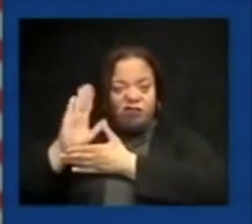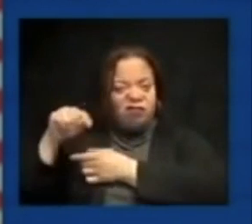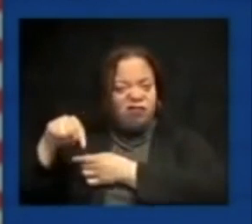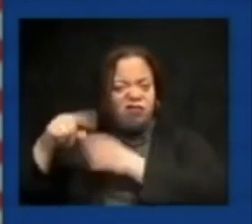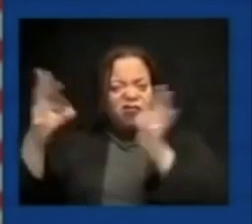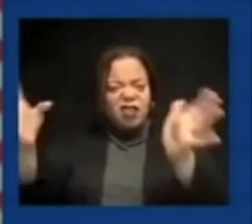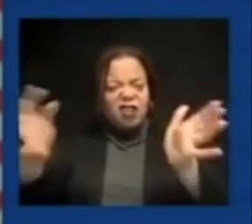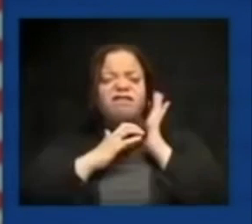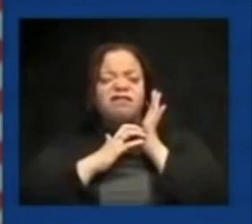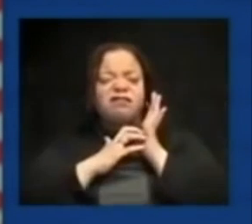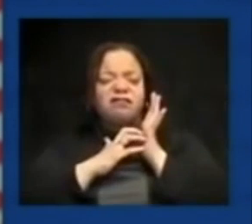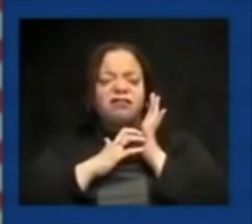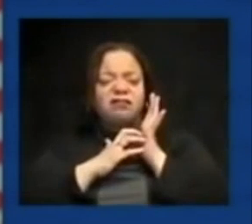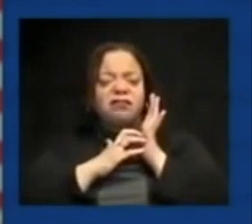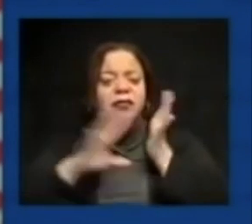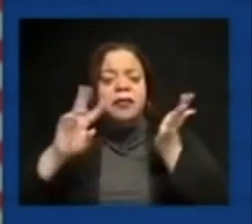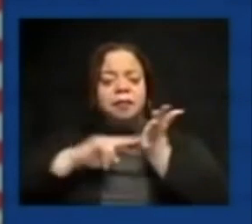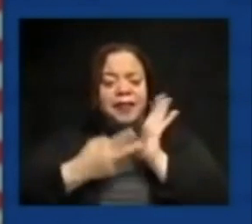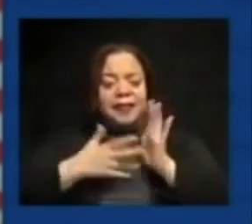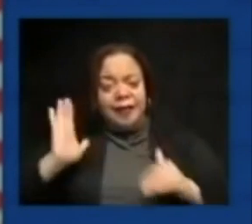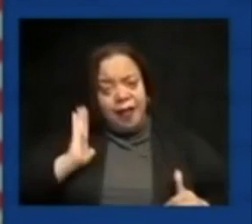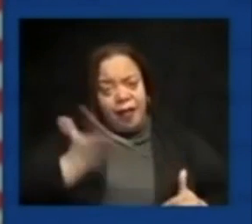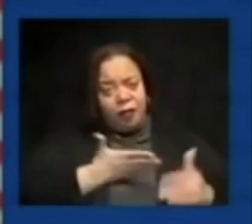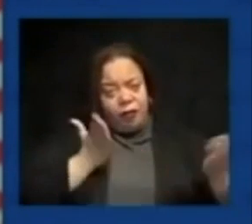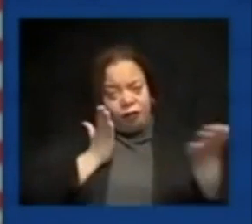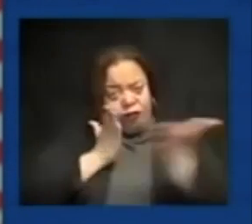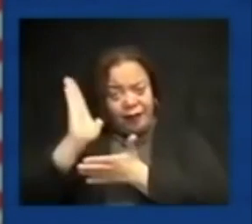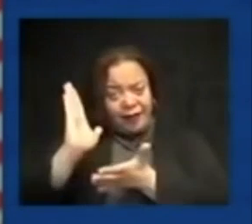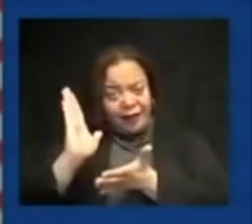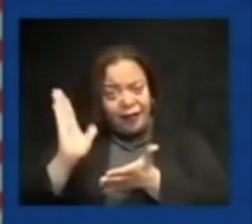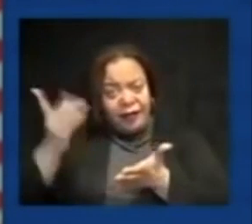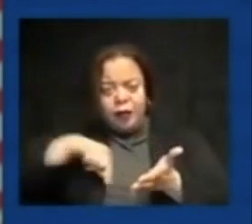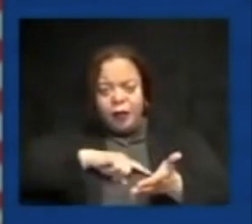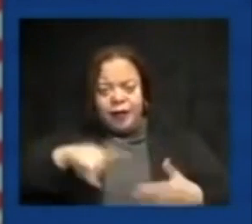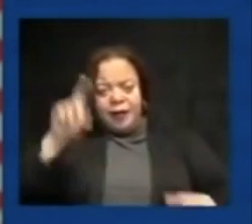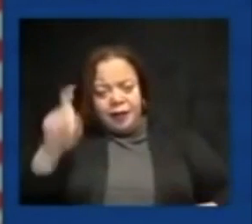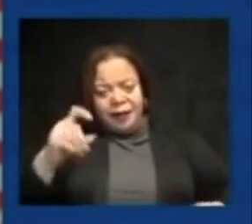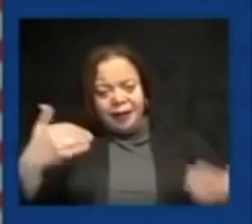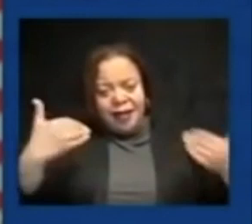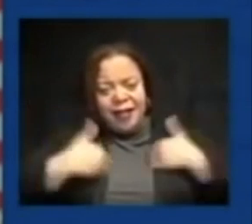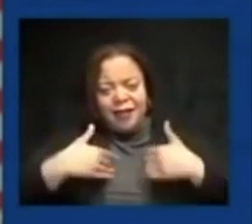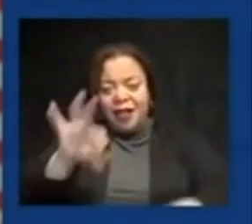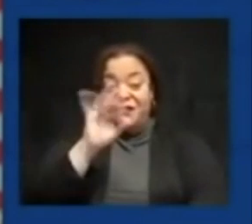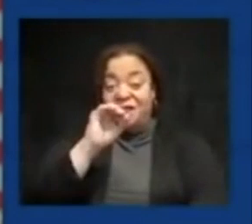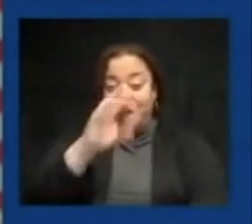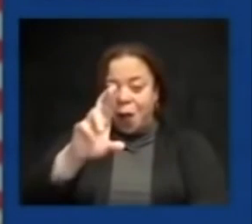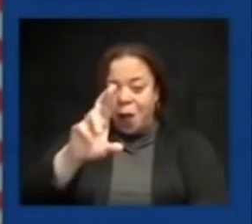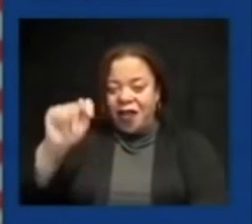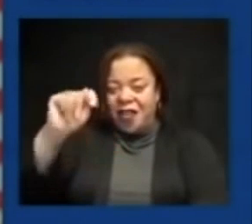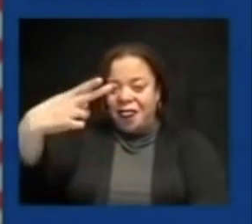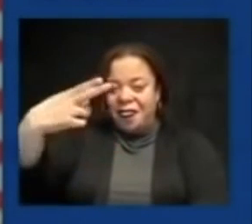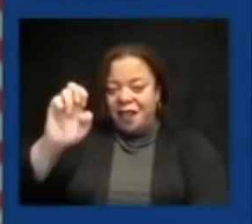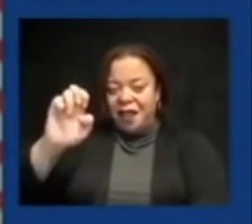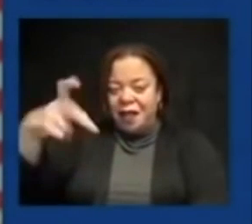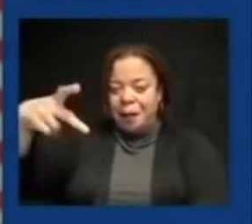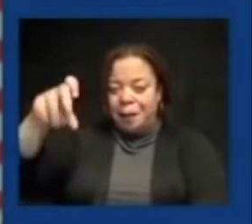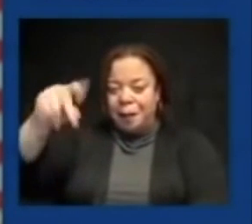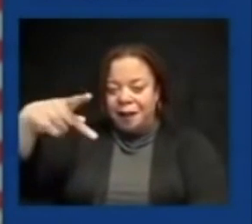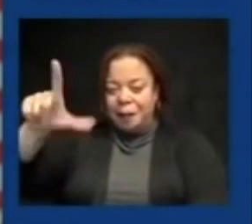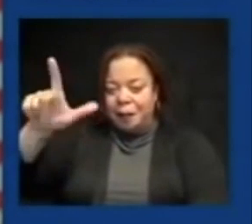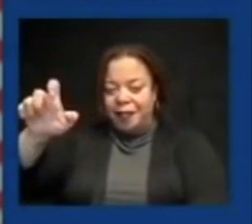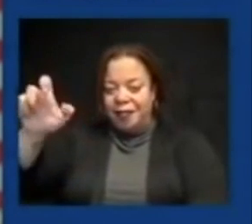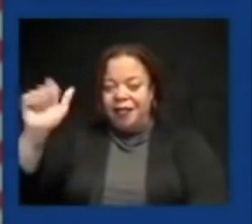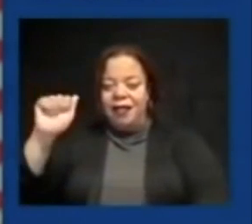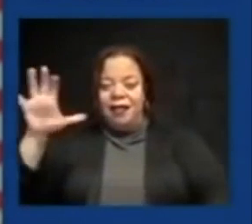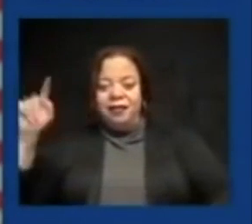of our other rights are grounded. And we need the For the People Act because the people need relief. Bills like SB